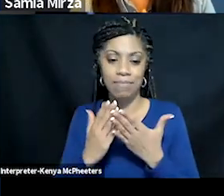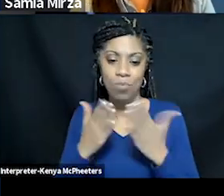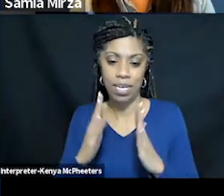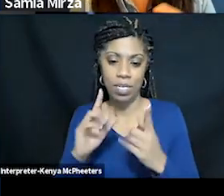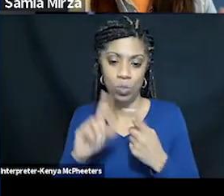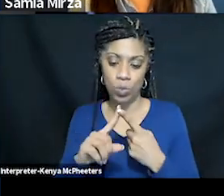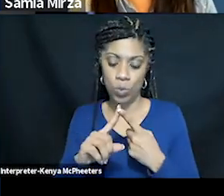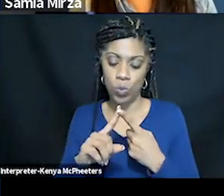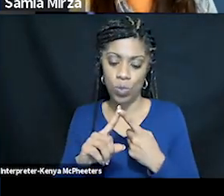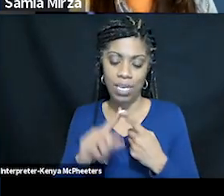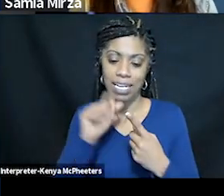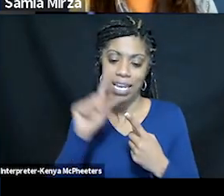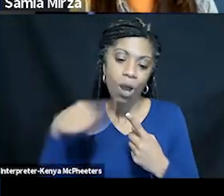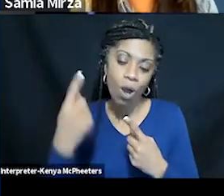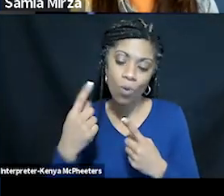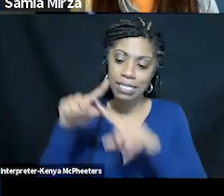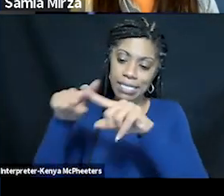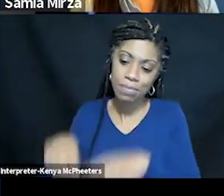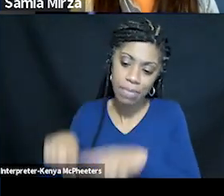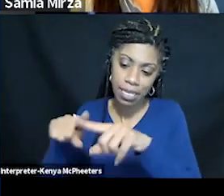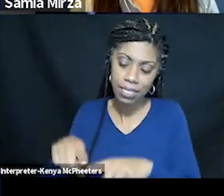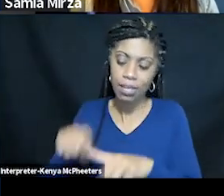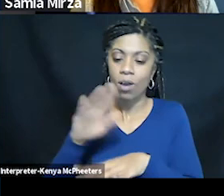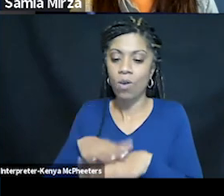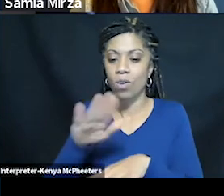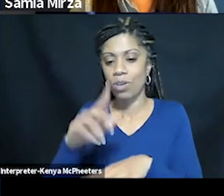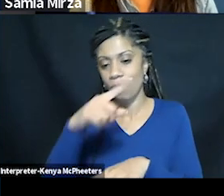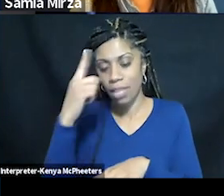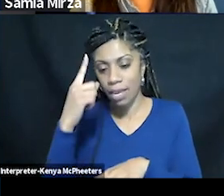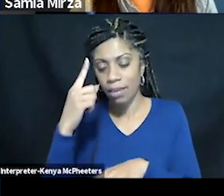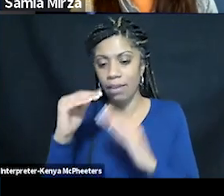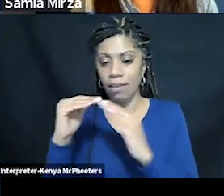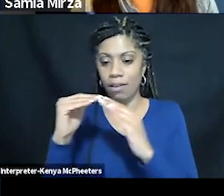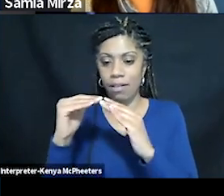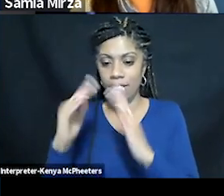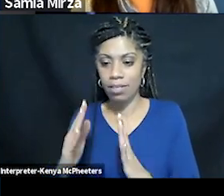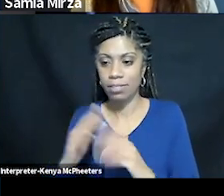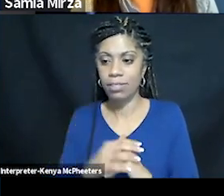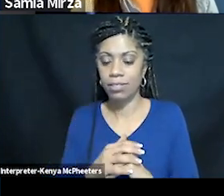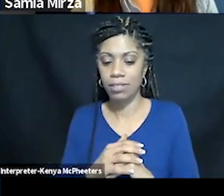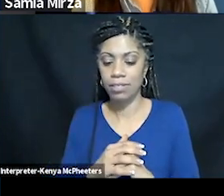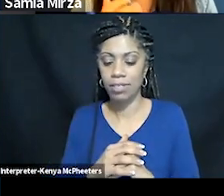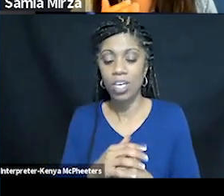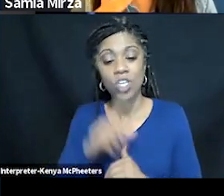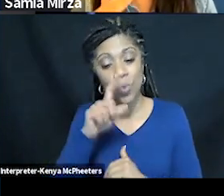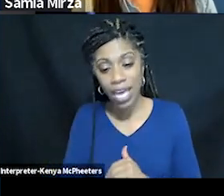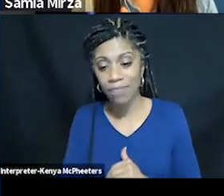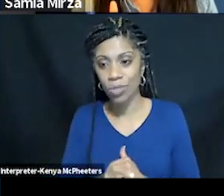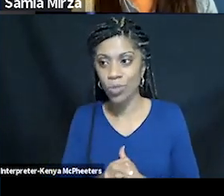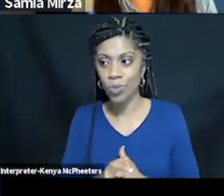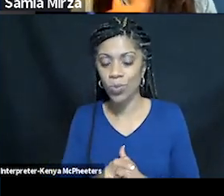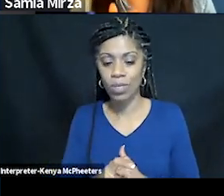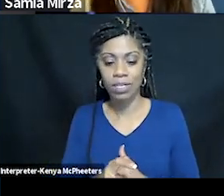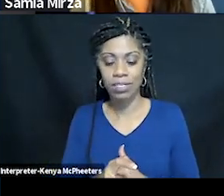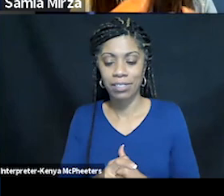your people of color colleagues is one, create your own awareness, right? The more books you